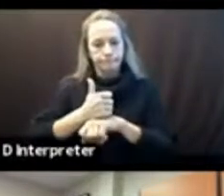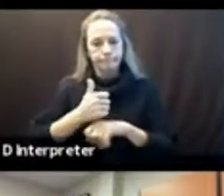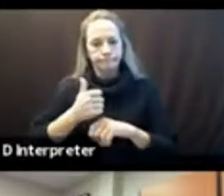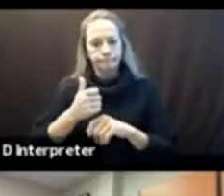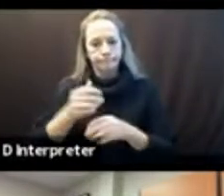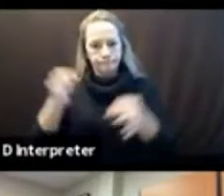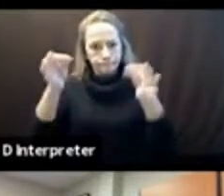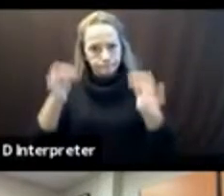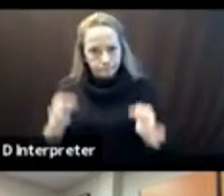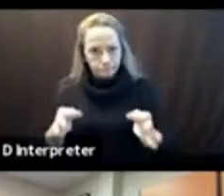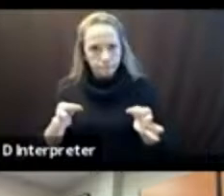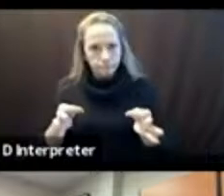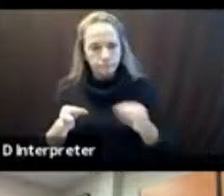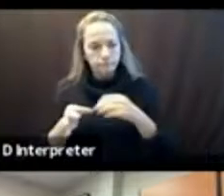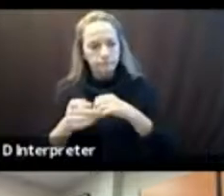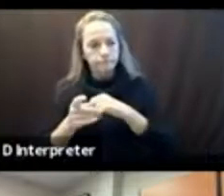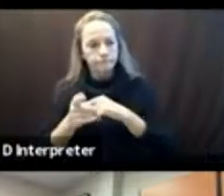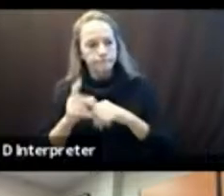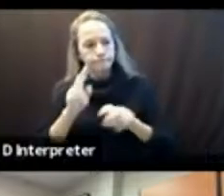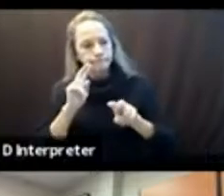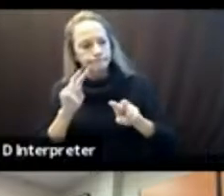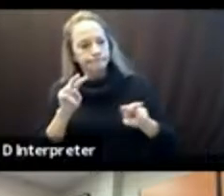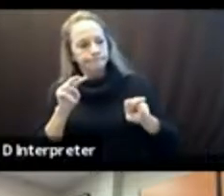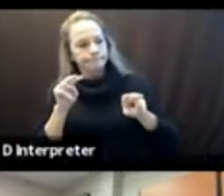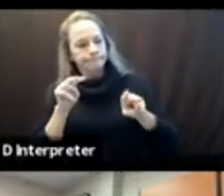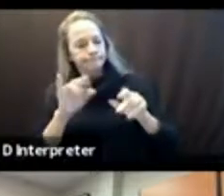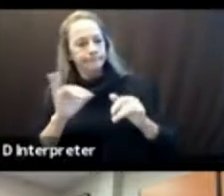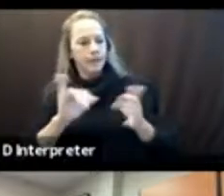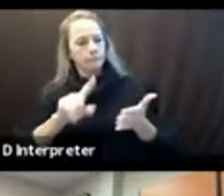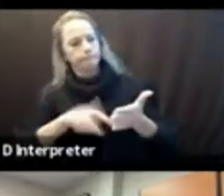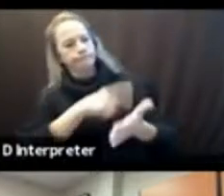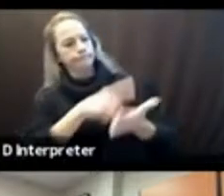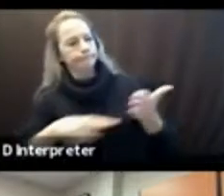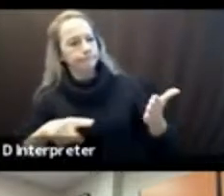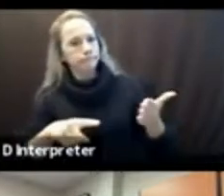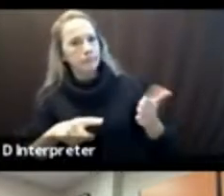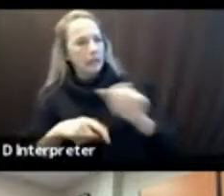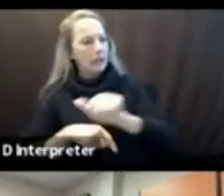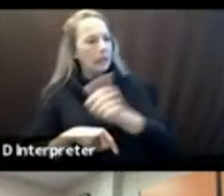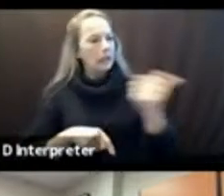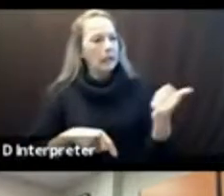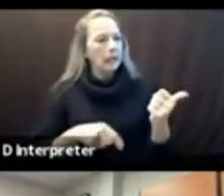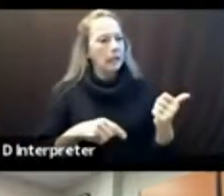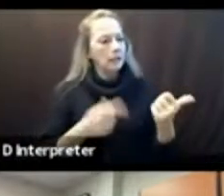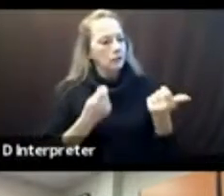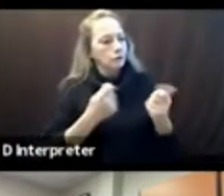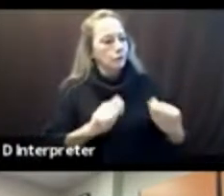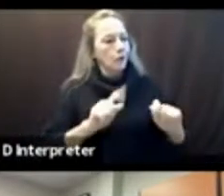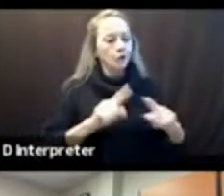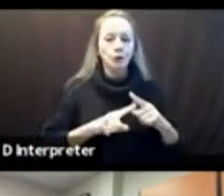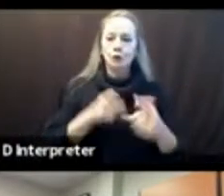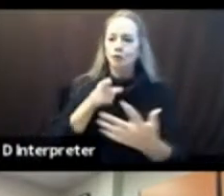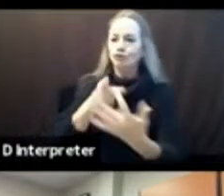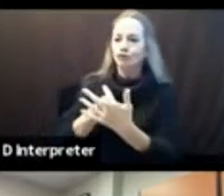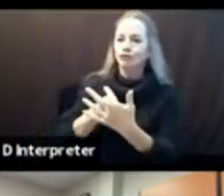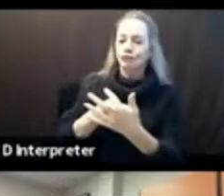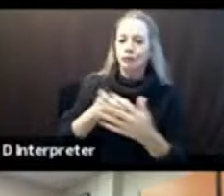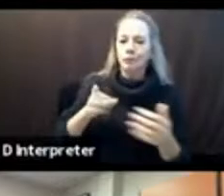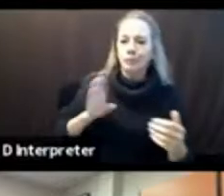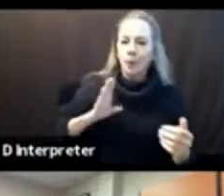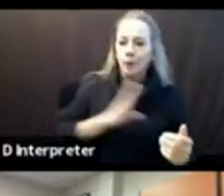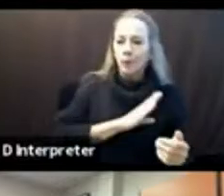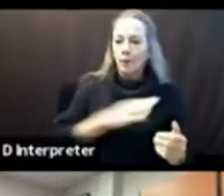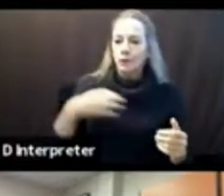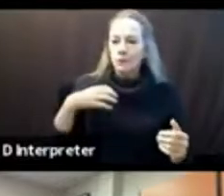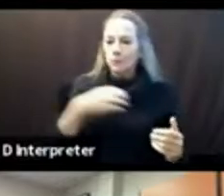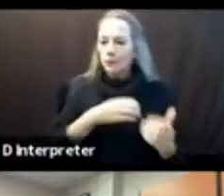powerful way anyone who would try to attempt to co-opt your credibility by engaging in such foolish and